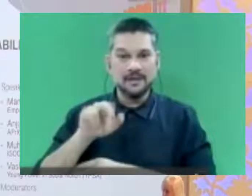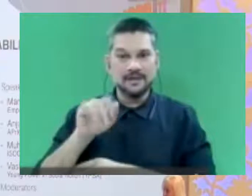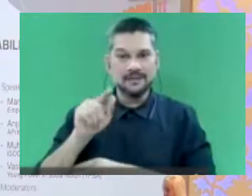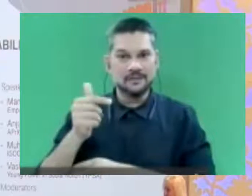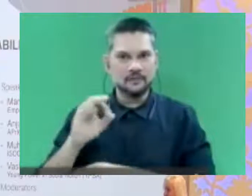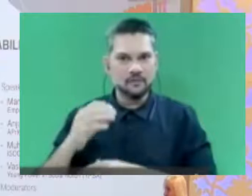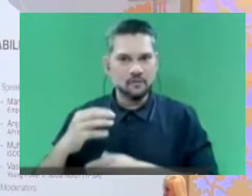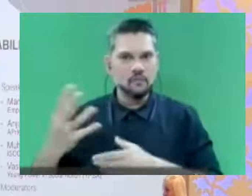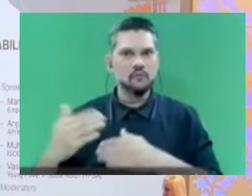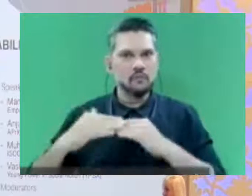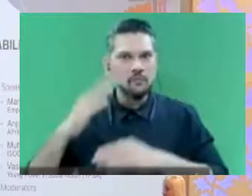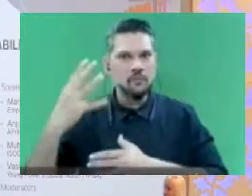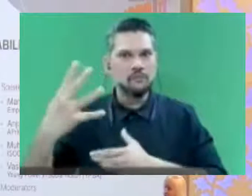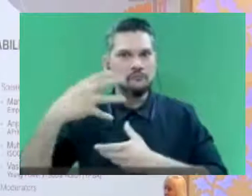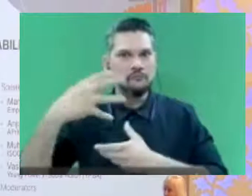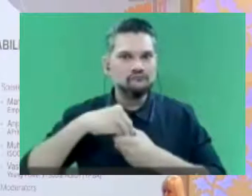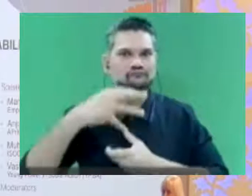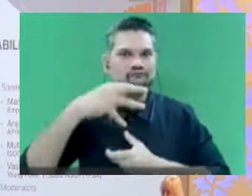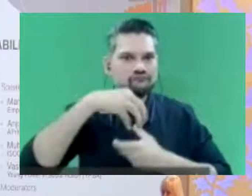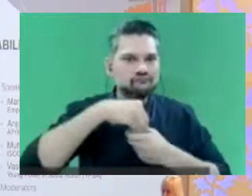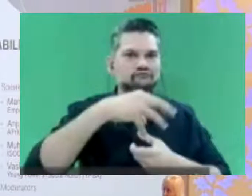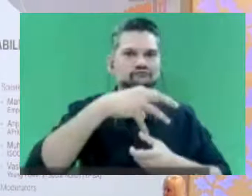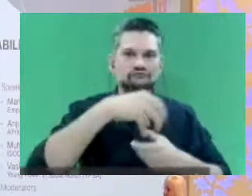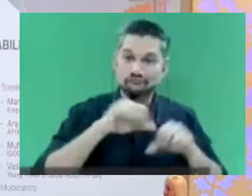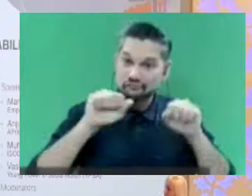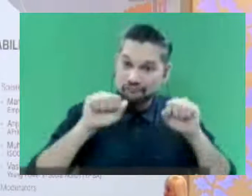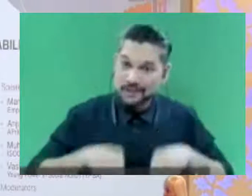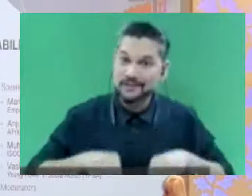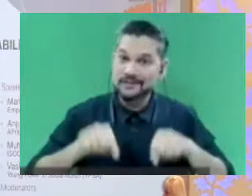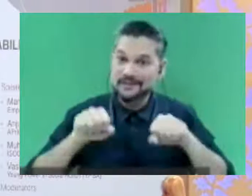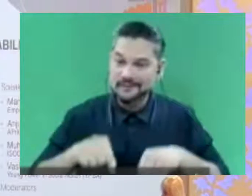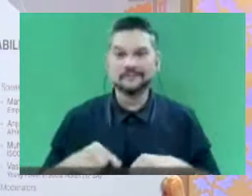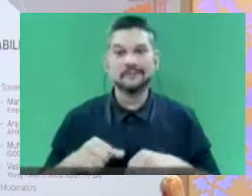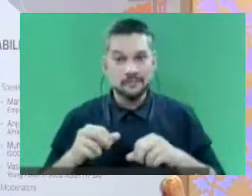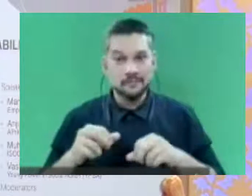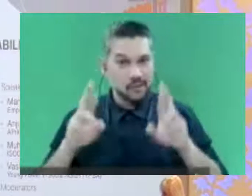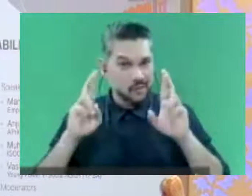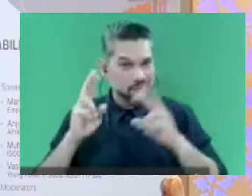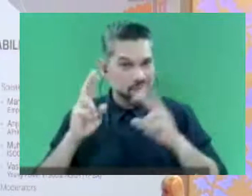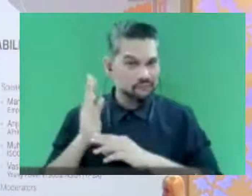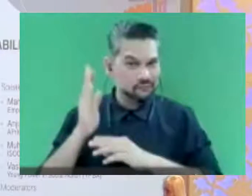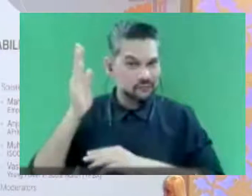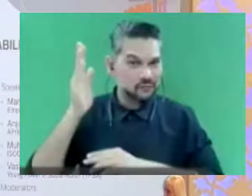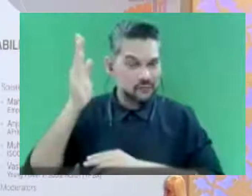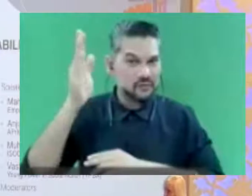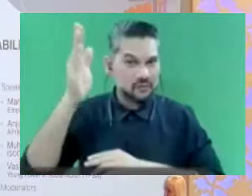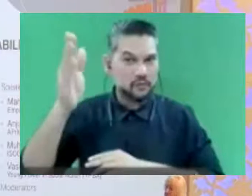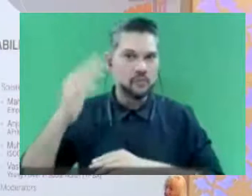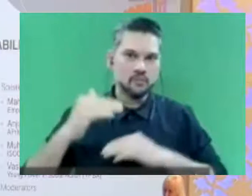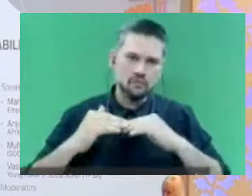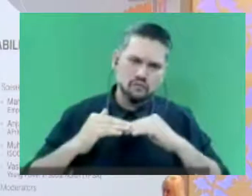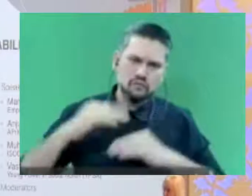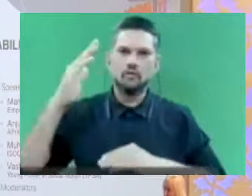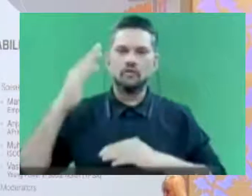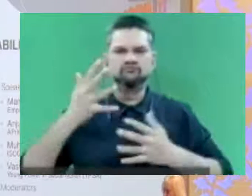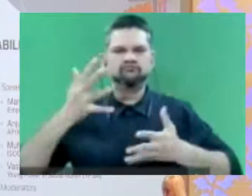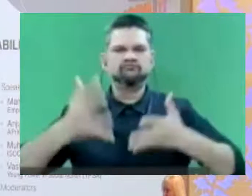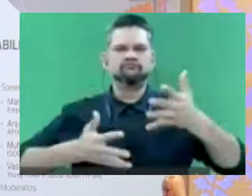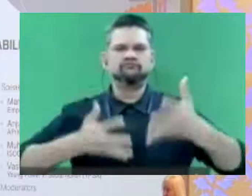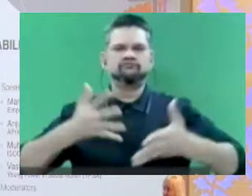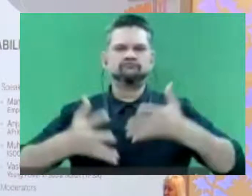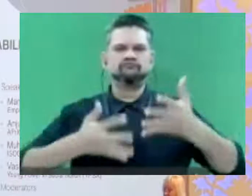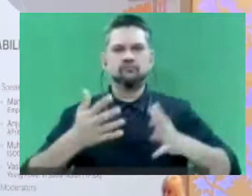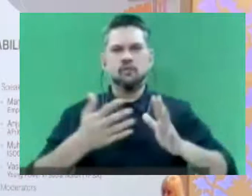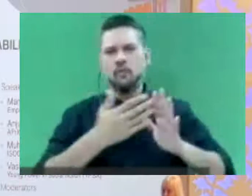and hopefully in future it will be possible to have sign interpretation at all the